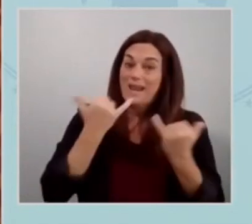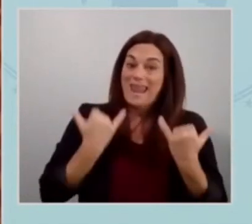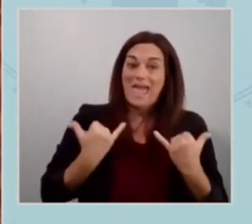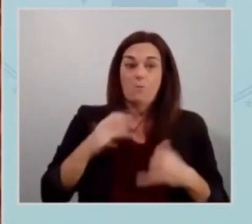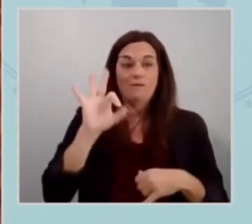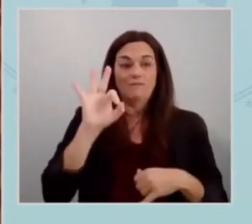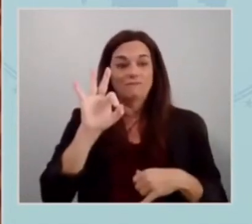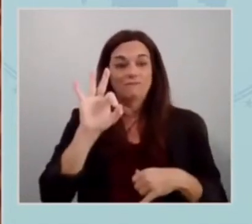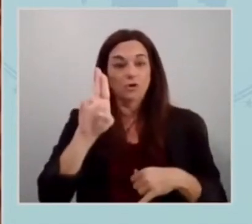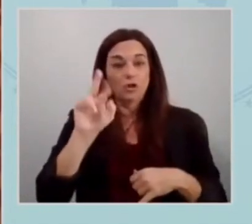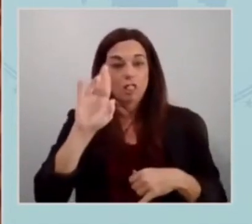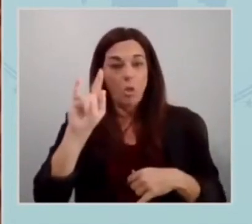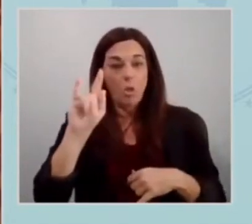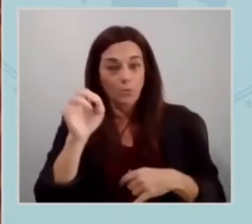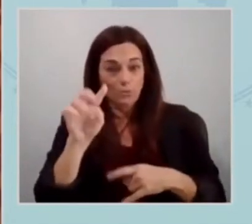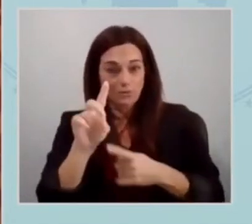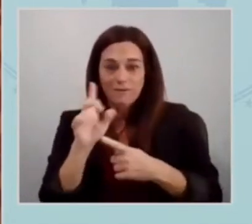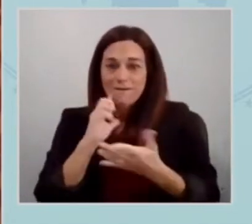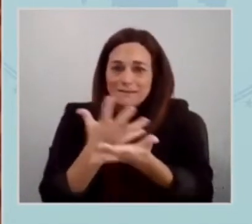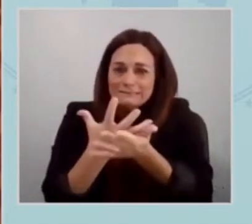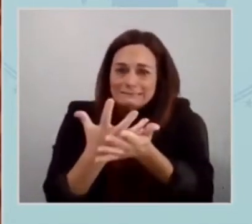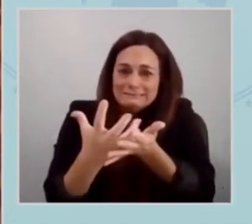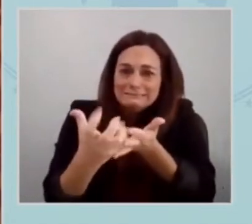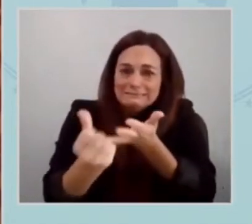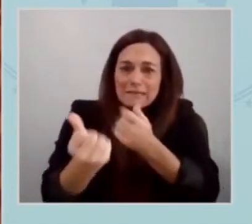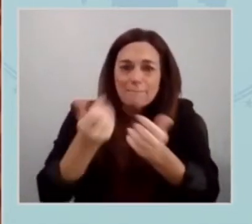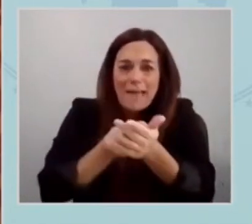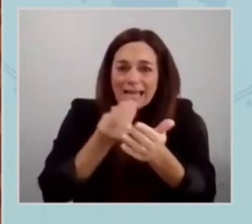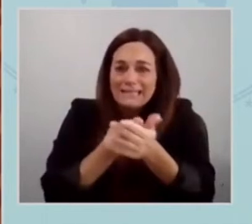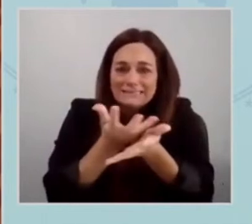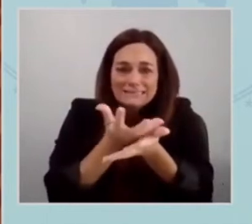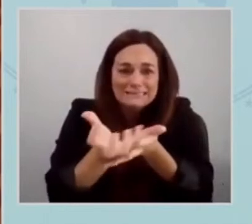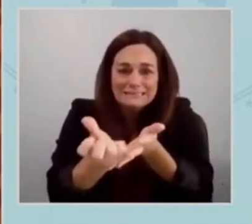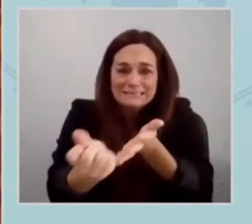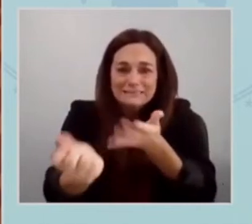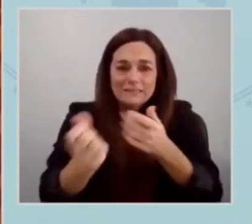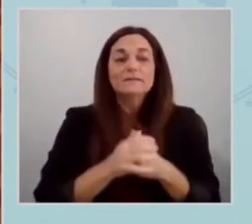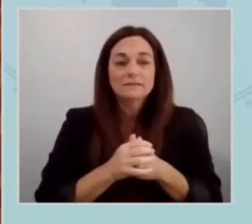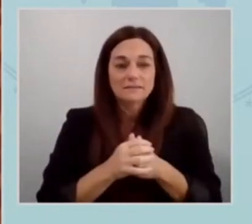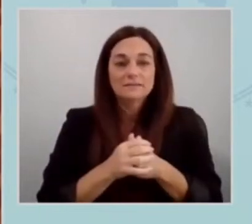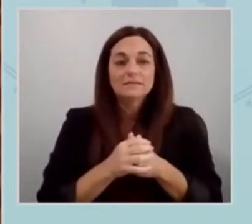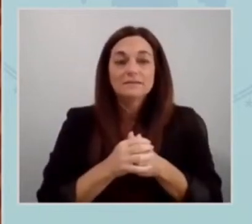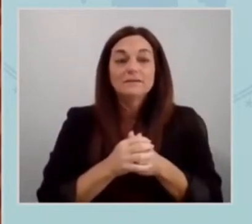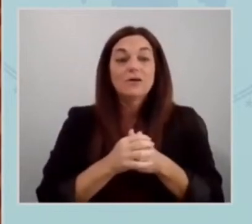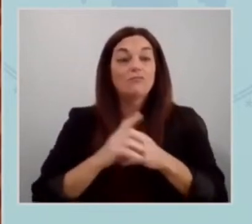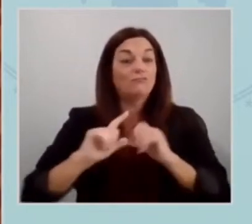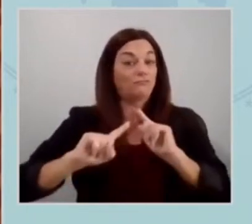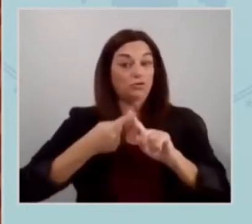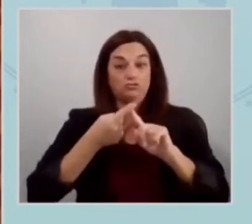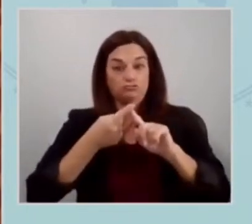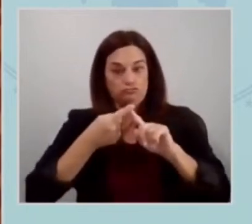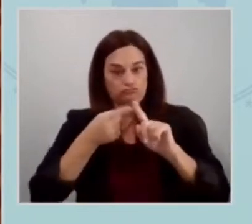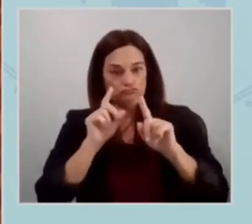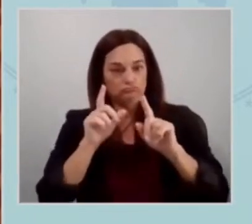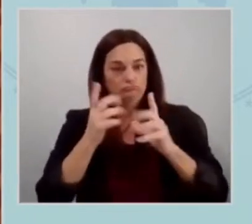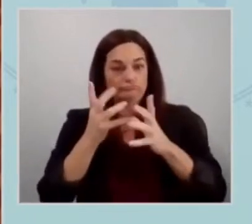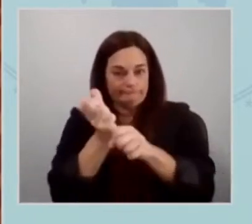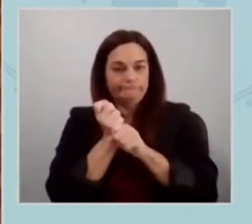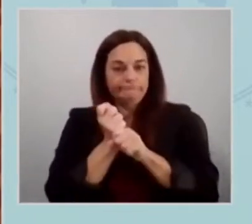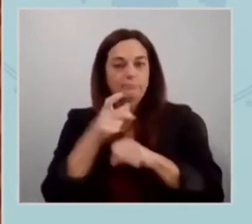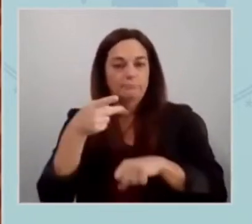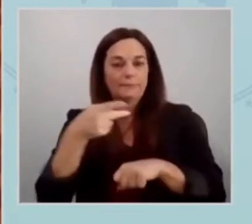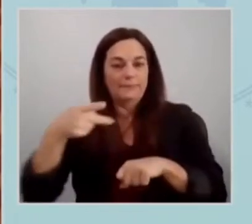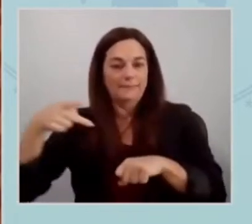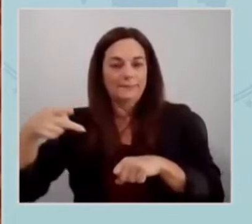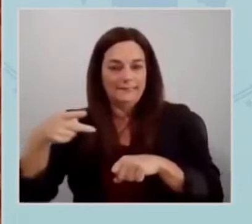industry and small businesses nationwide who are furloughed right now and whose UI benefits are set to run out already have. Our business